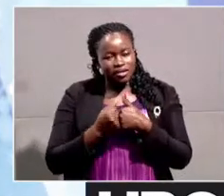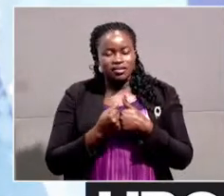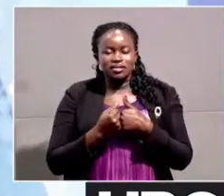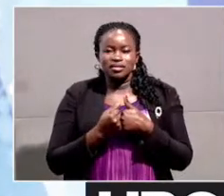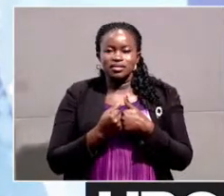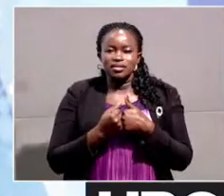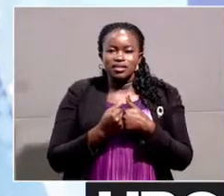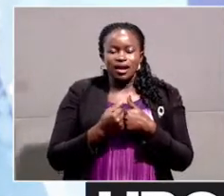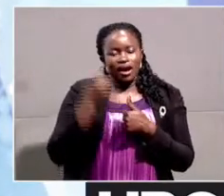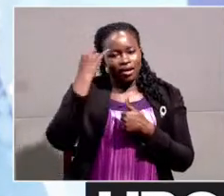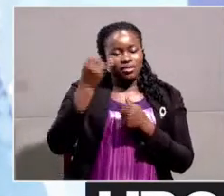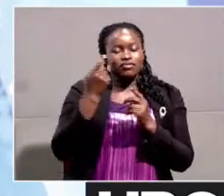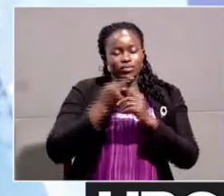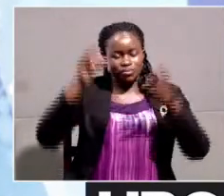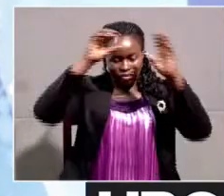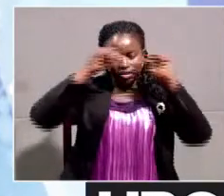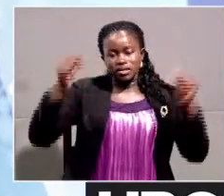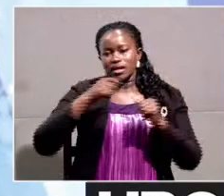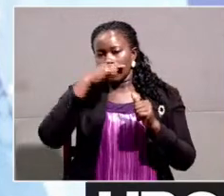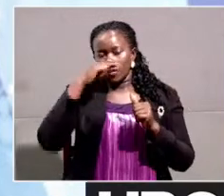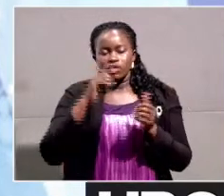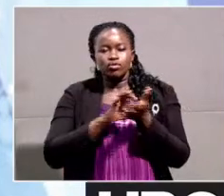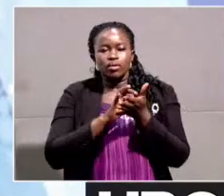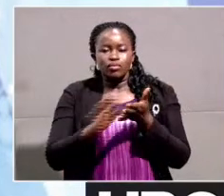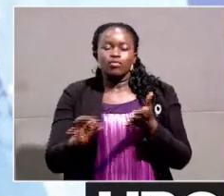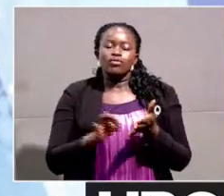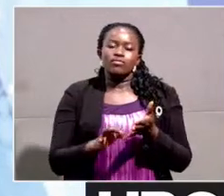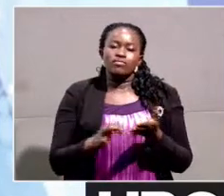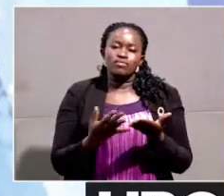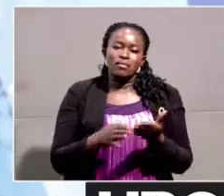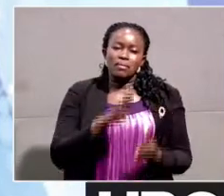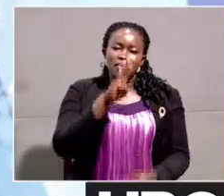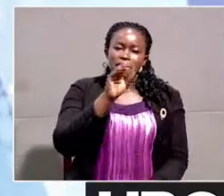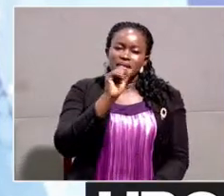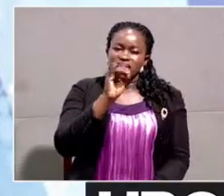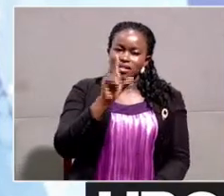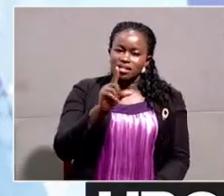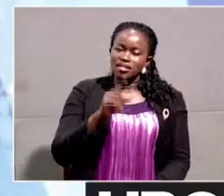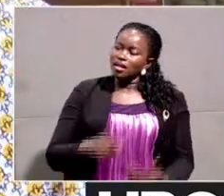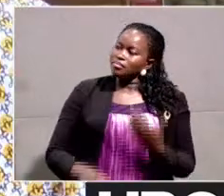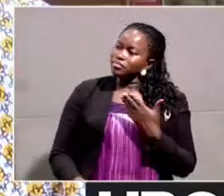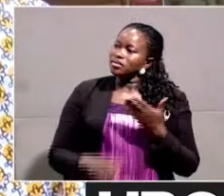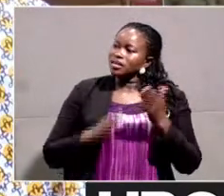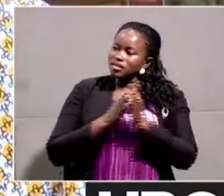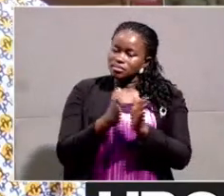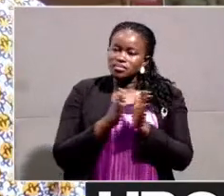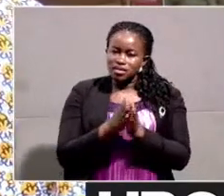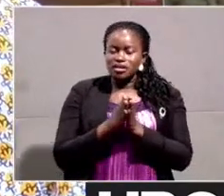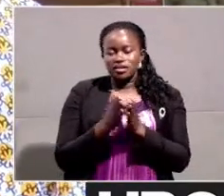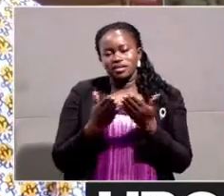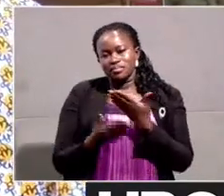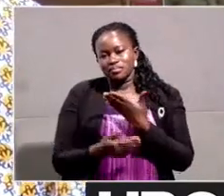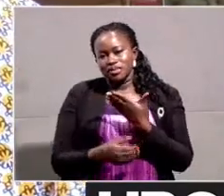offenders. Kanyihamba was addressing the media at his residence in Buziga, as we hear in this report.